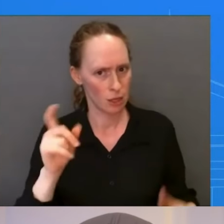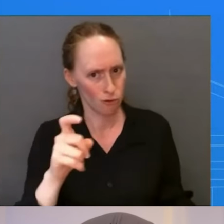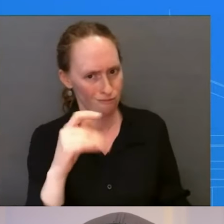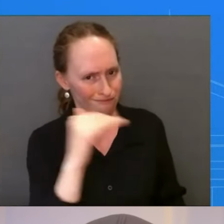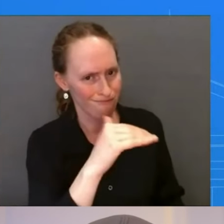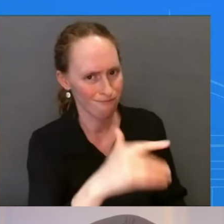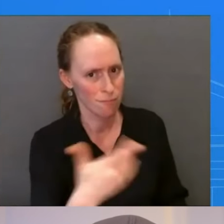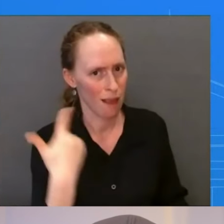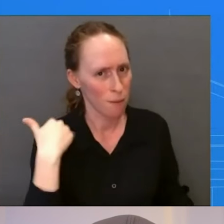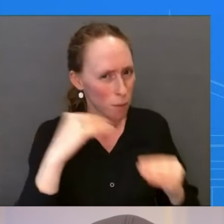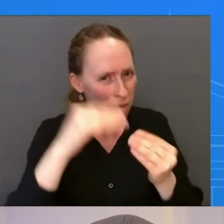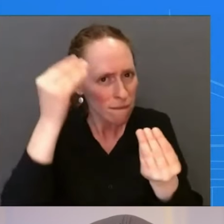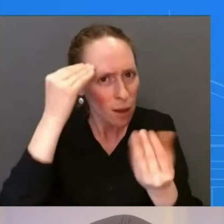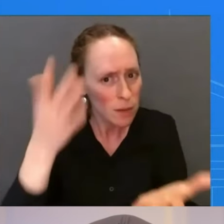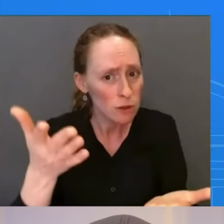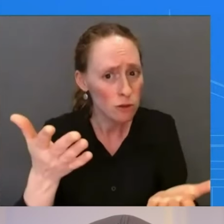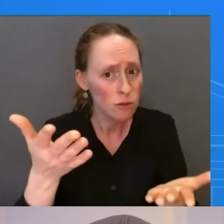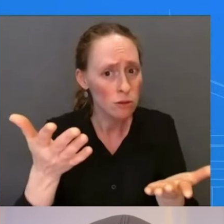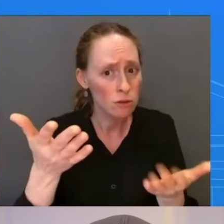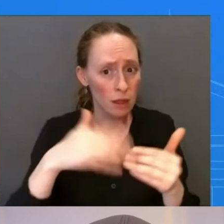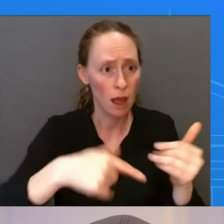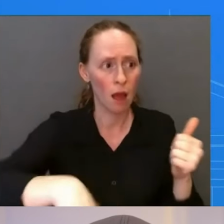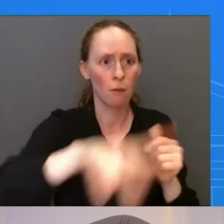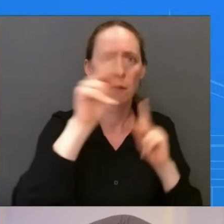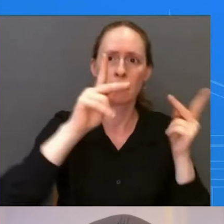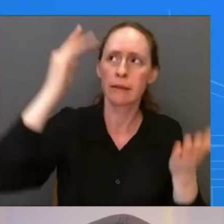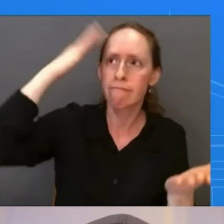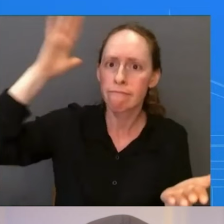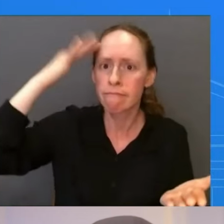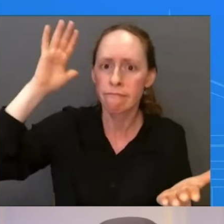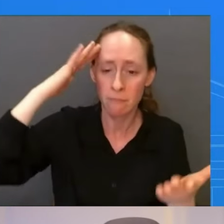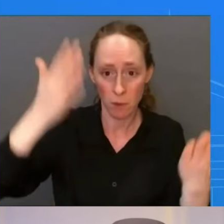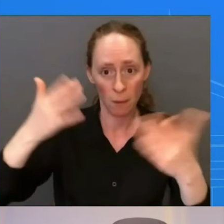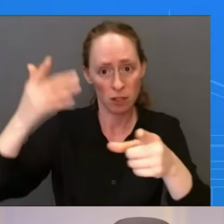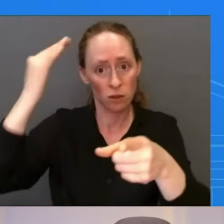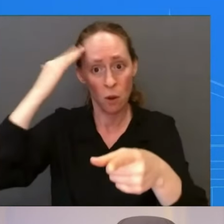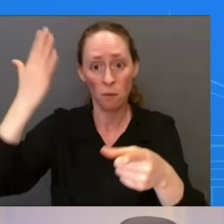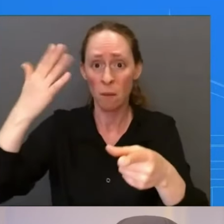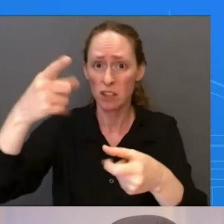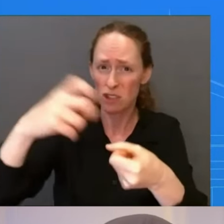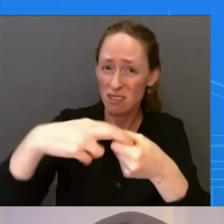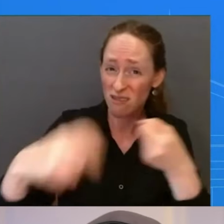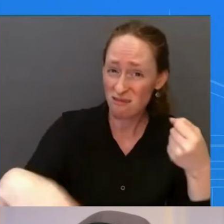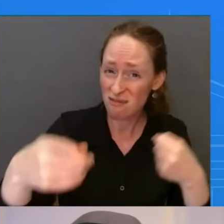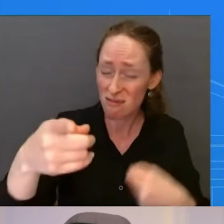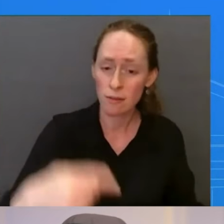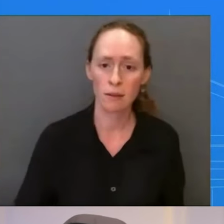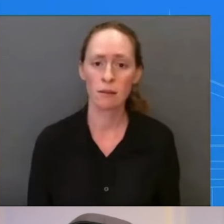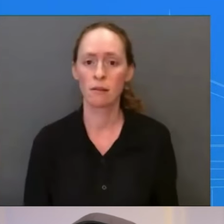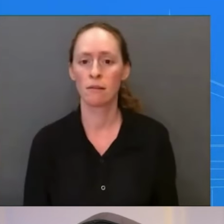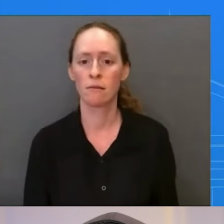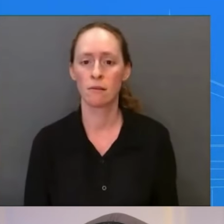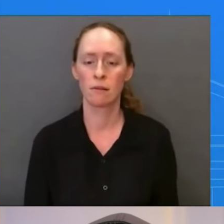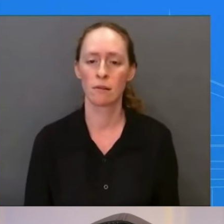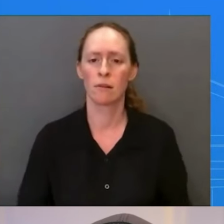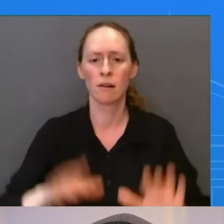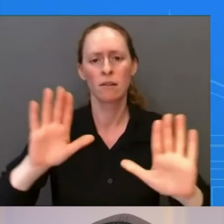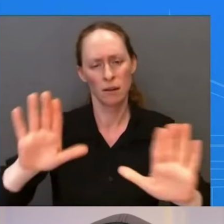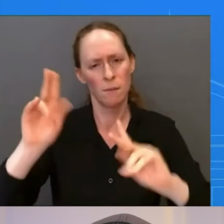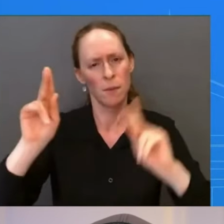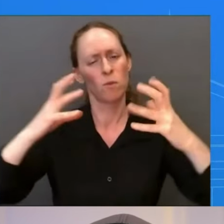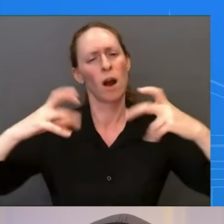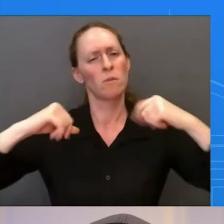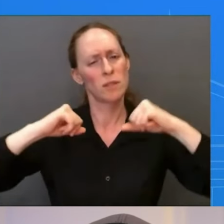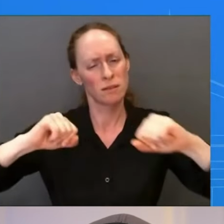very clear about is what the president wants to make sure, that we protect taxpayers and that investors have to make sure